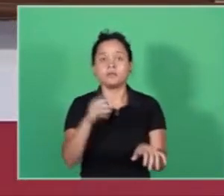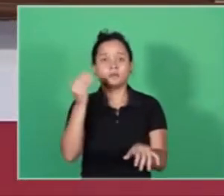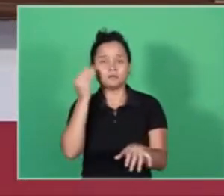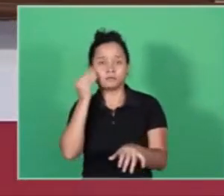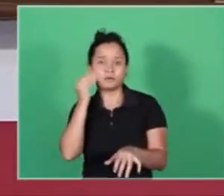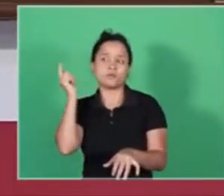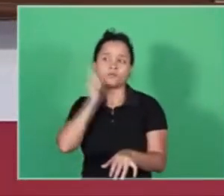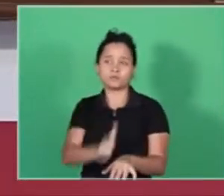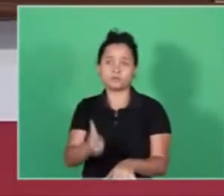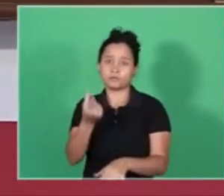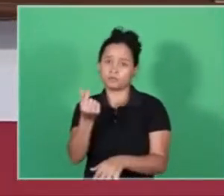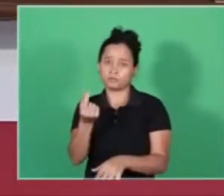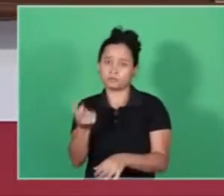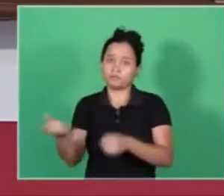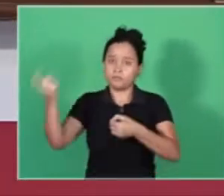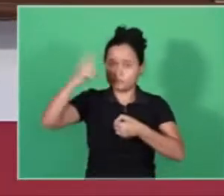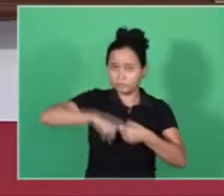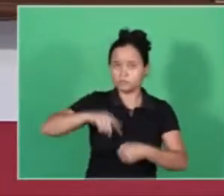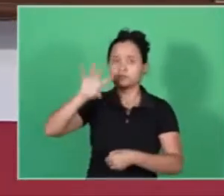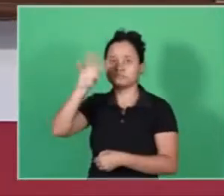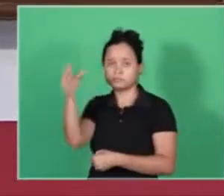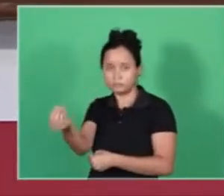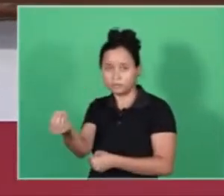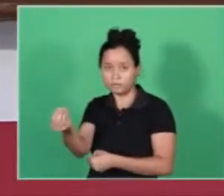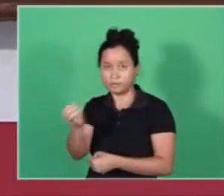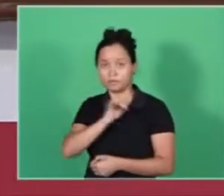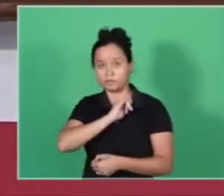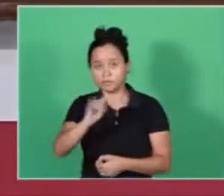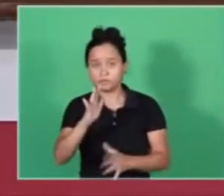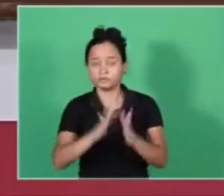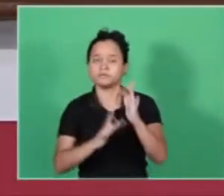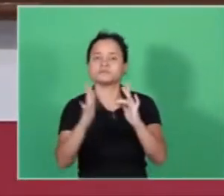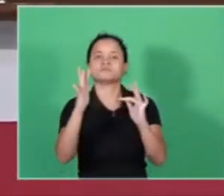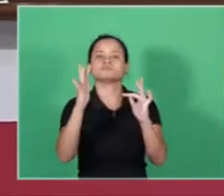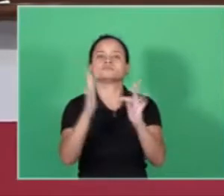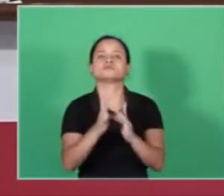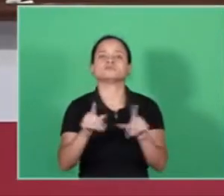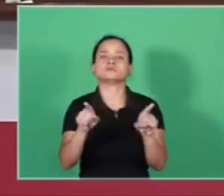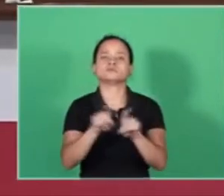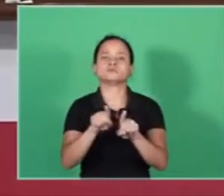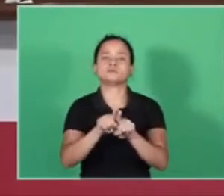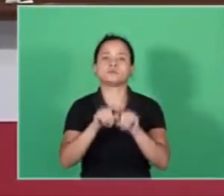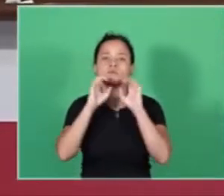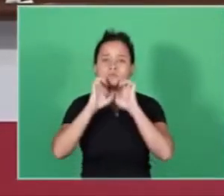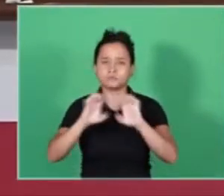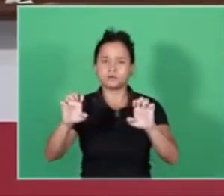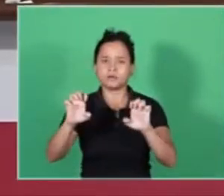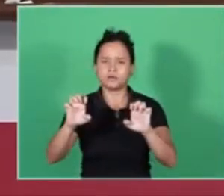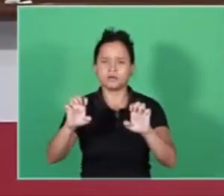piano to raise money. But what he said about Jesus and the gospel, there's no way to measure.